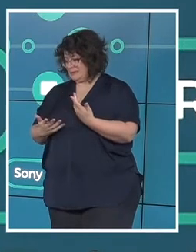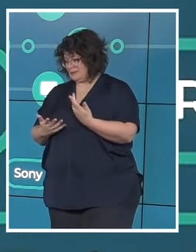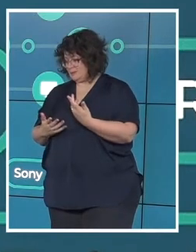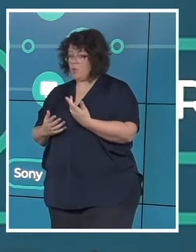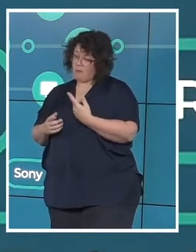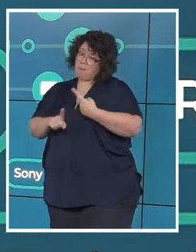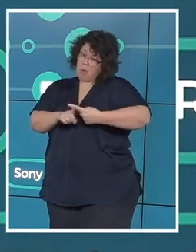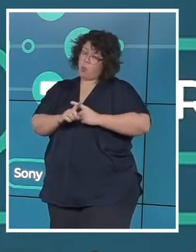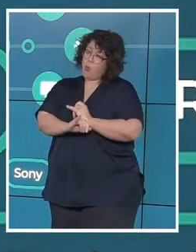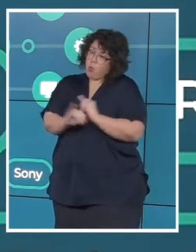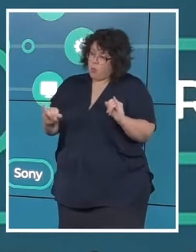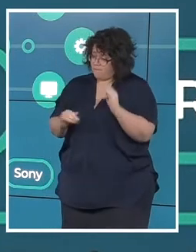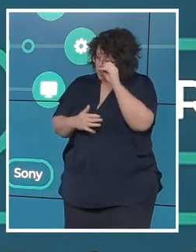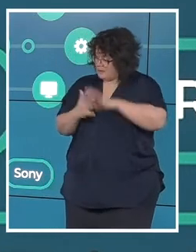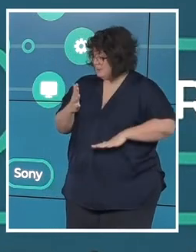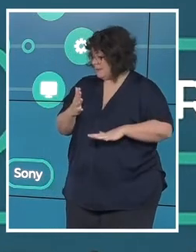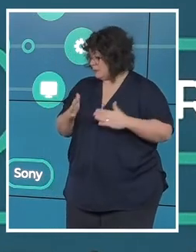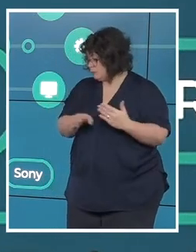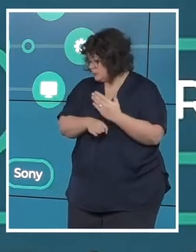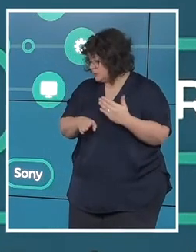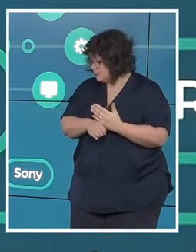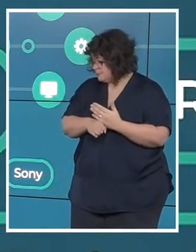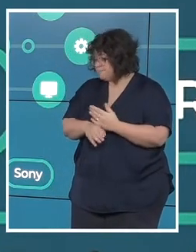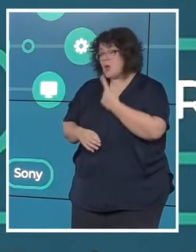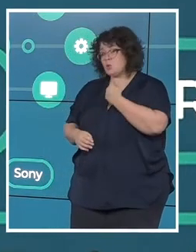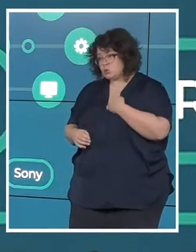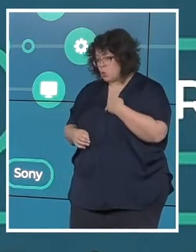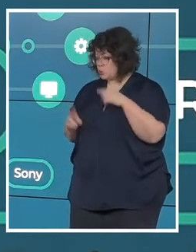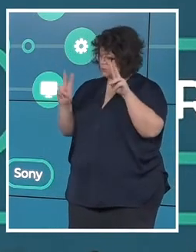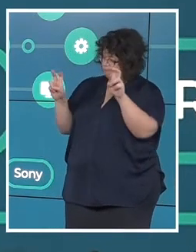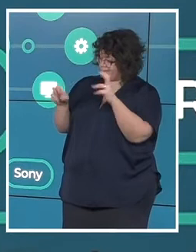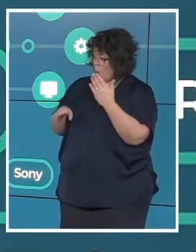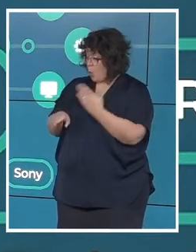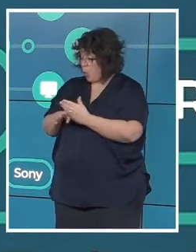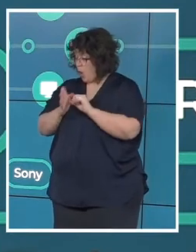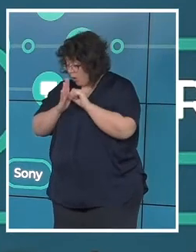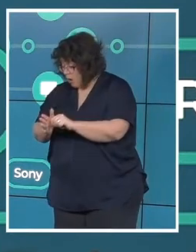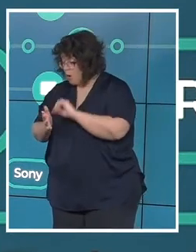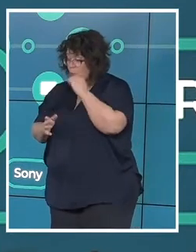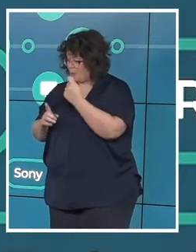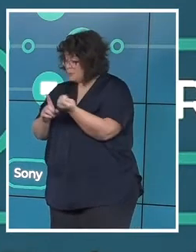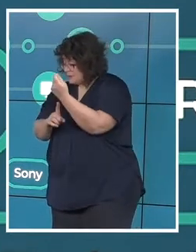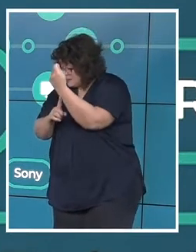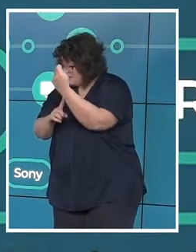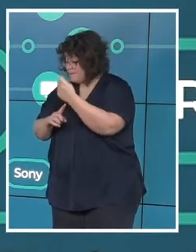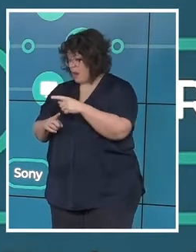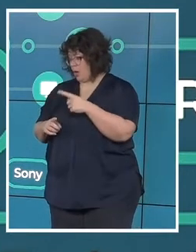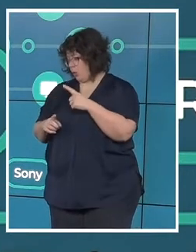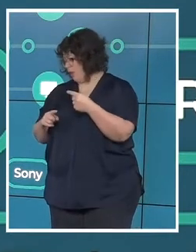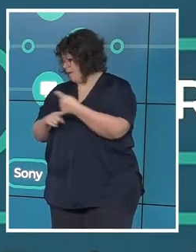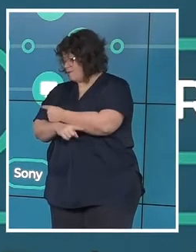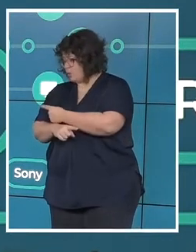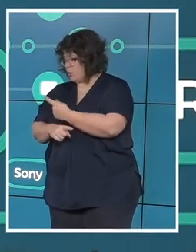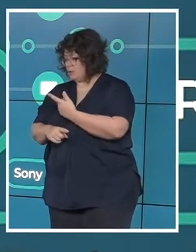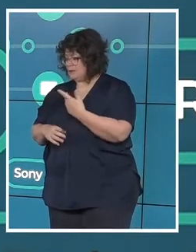work hard and you'll be successful and you'll avoid employment discrimination. But it touches even the most